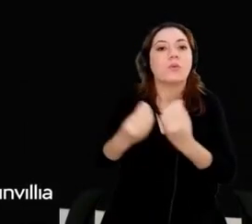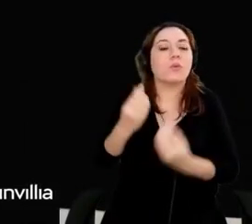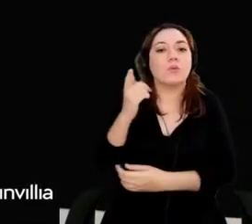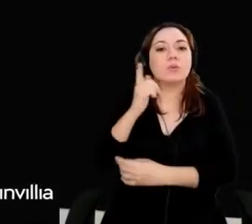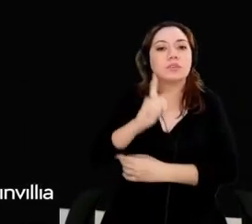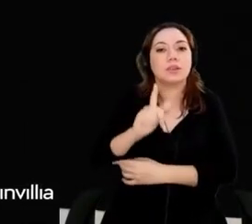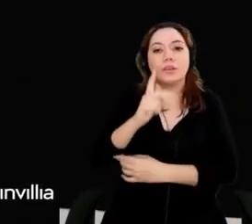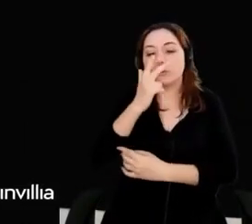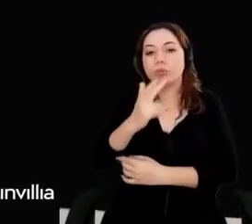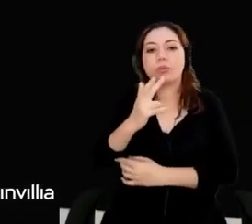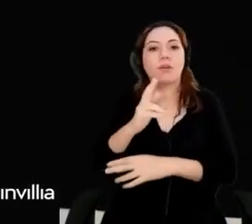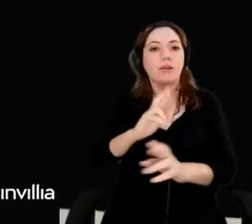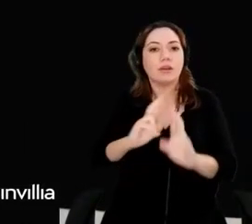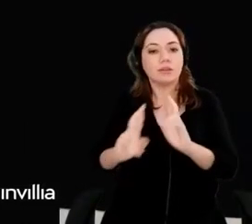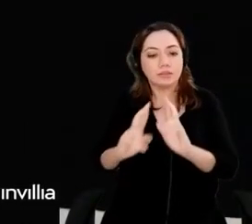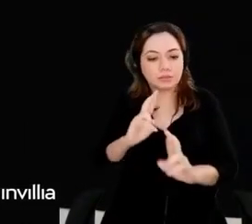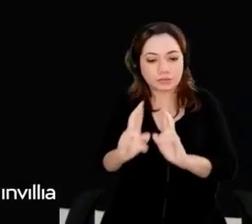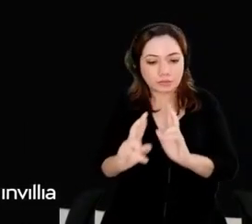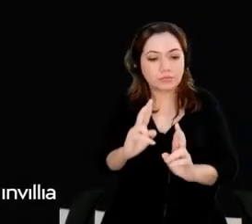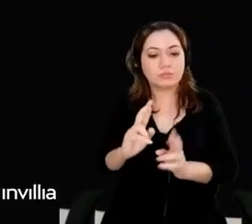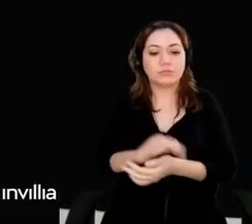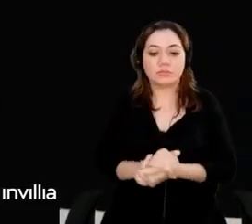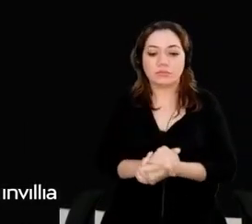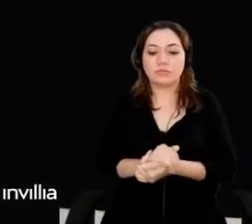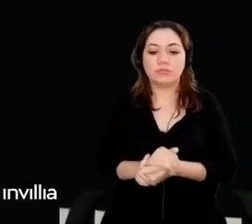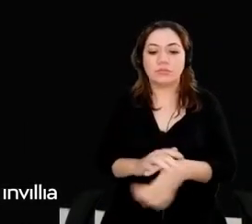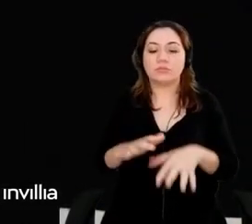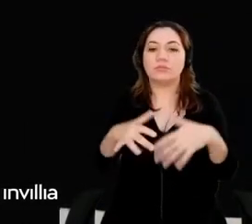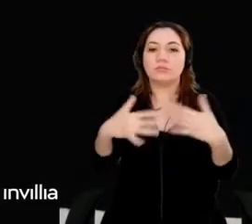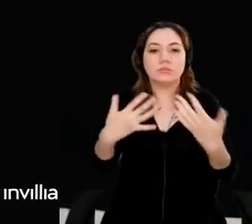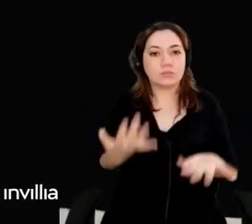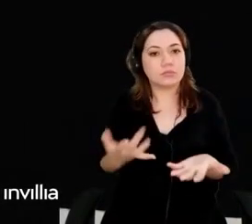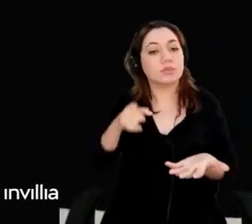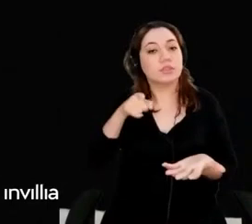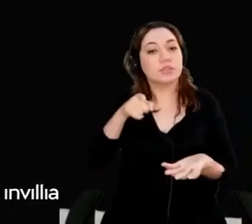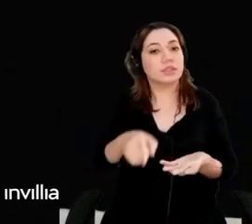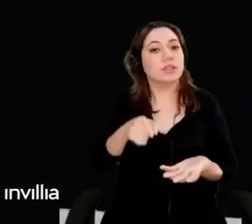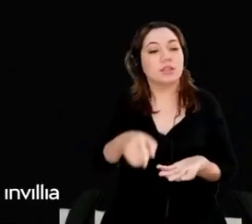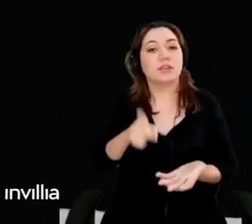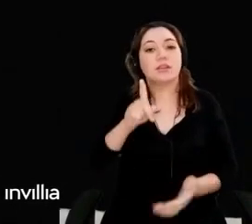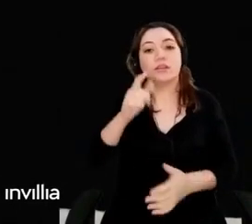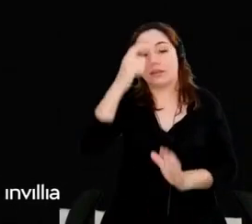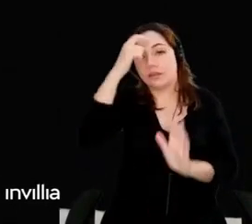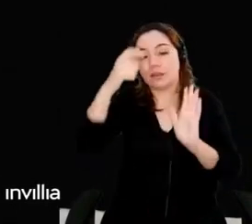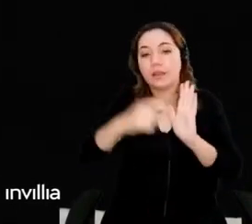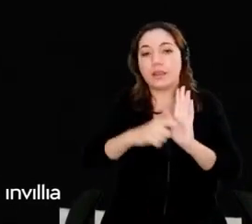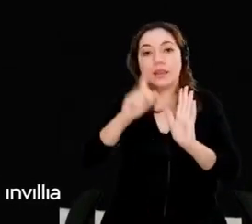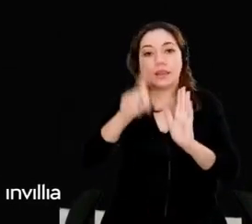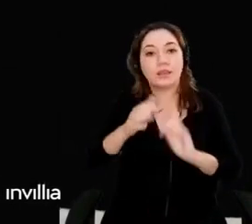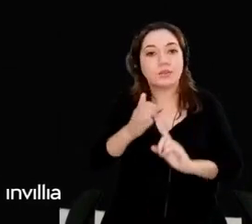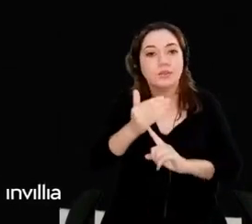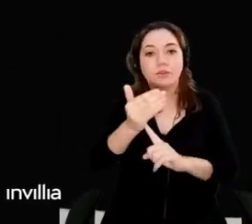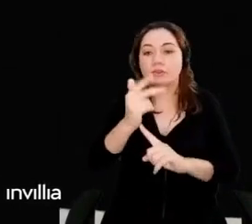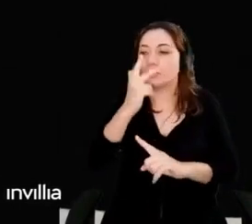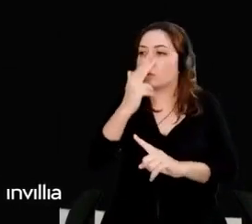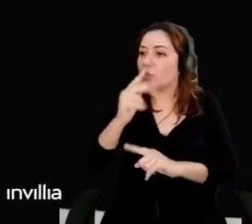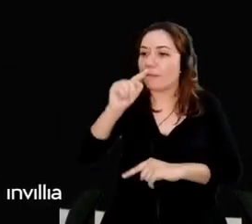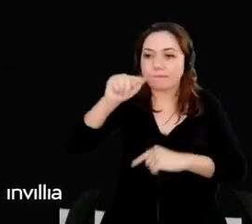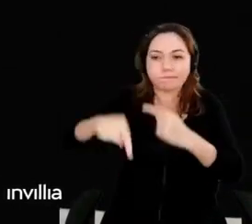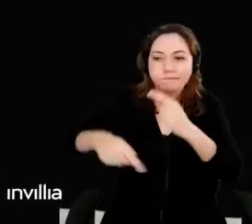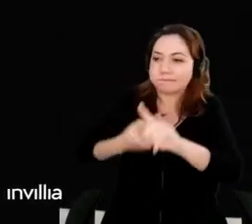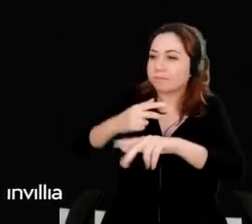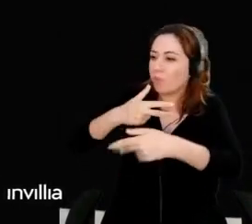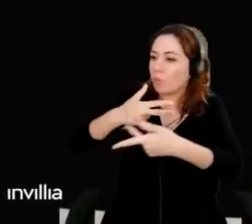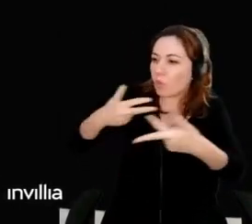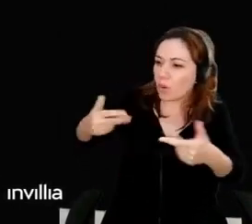as we understand, AI is a technology that is so revolutionary that it has the potential to affect every single